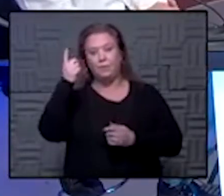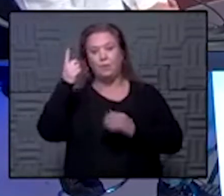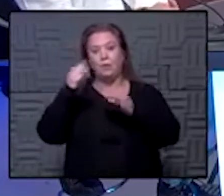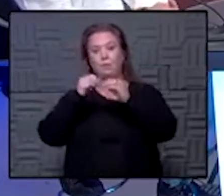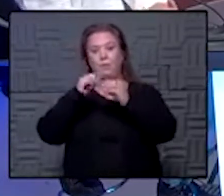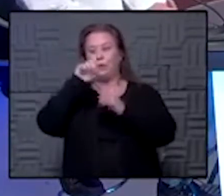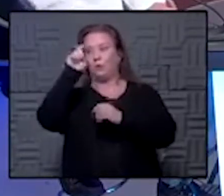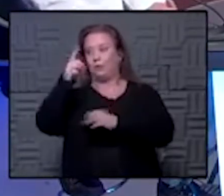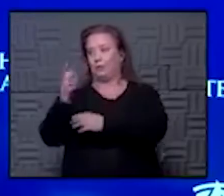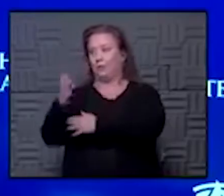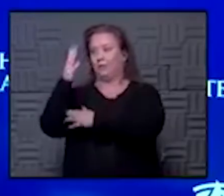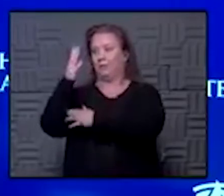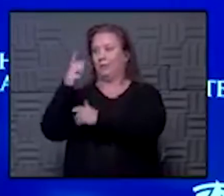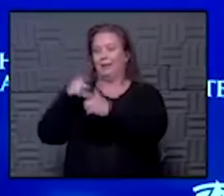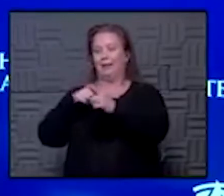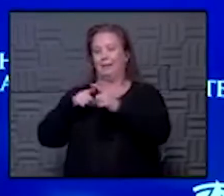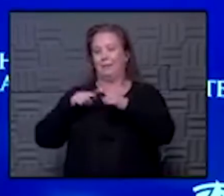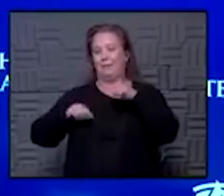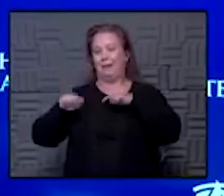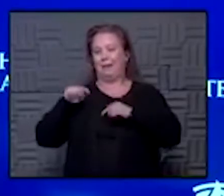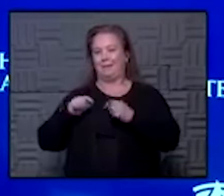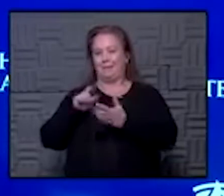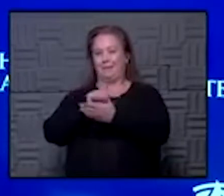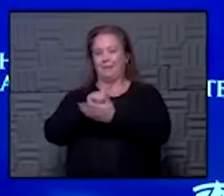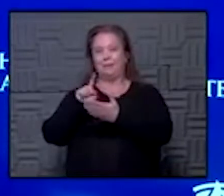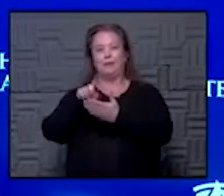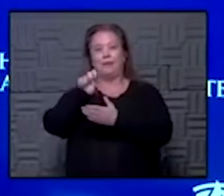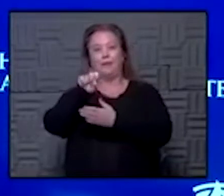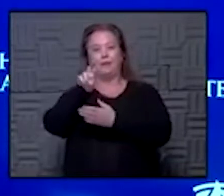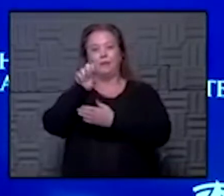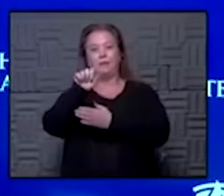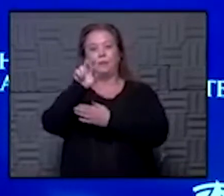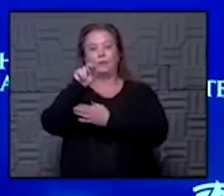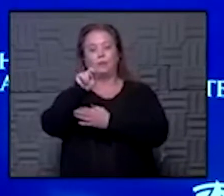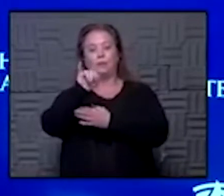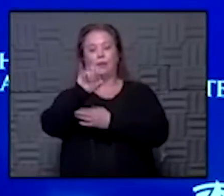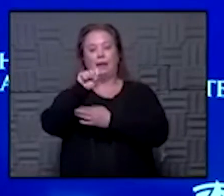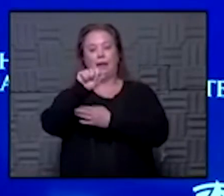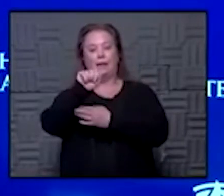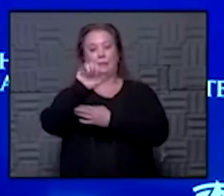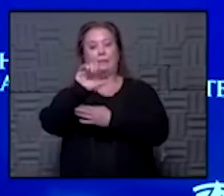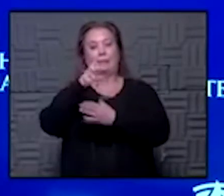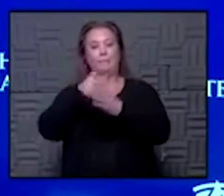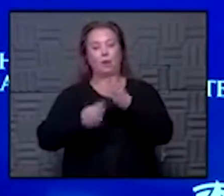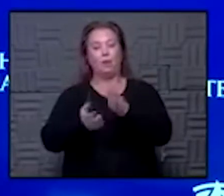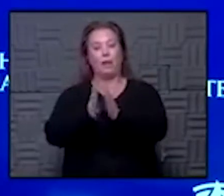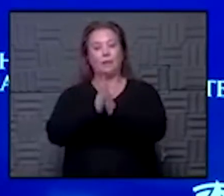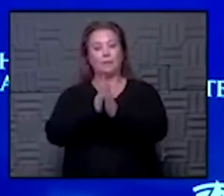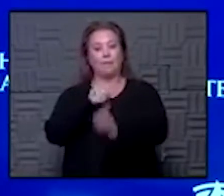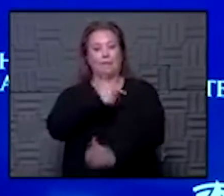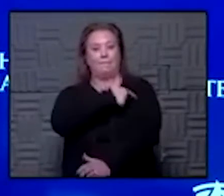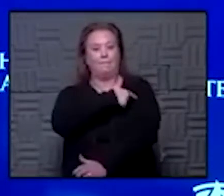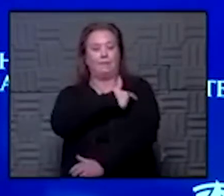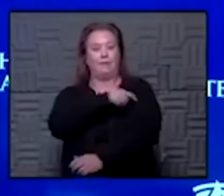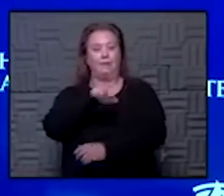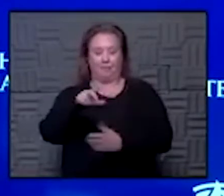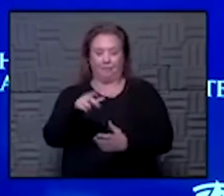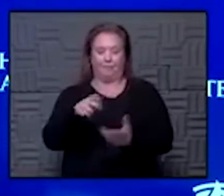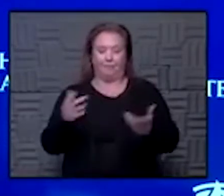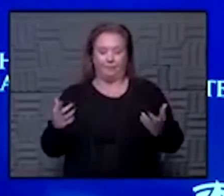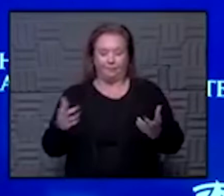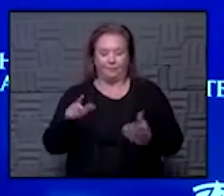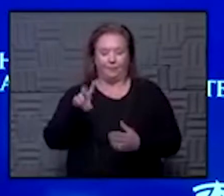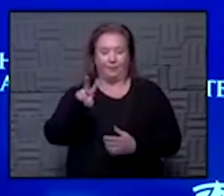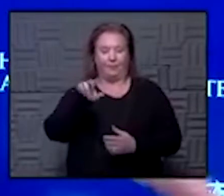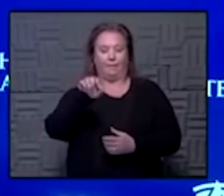question from this morning, and then we're going to do our backlog of questions. Susan and Isaac are both asking about the vaccine.